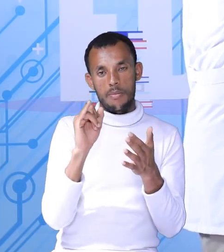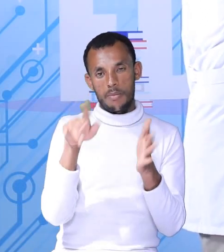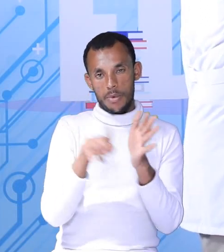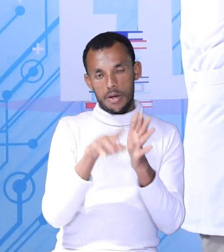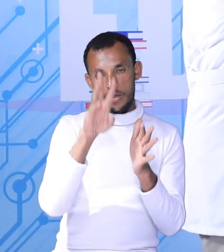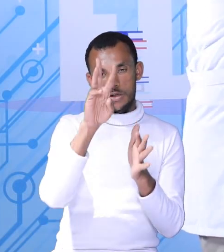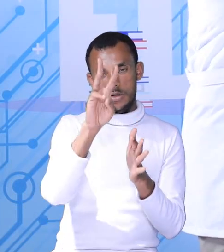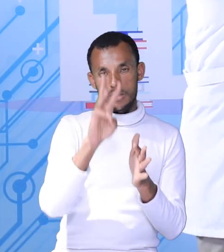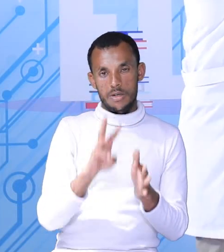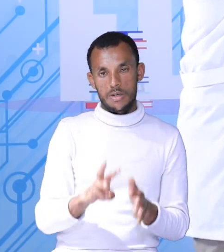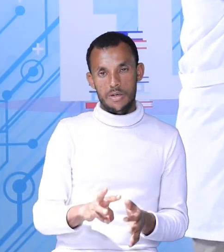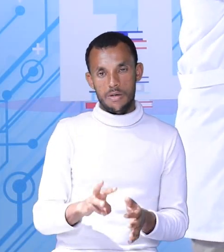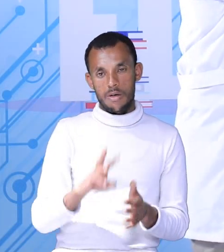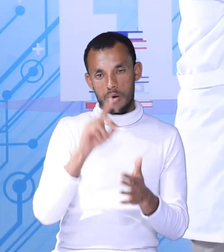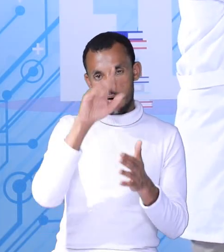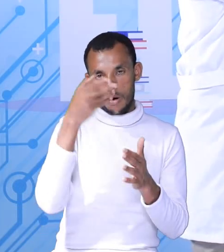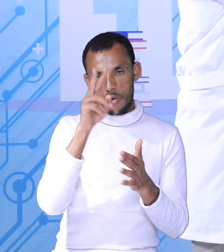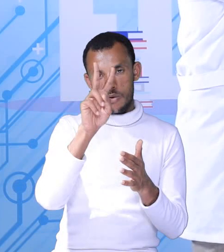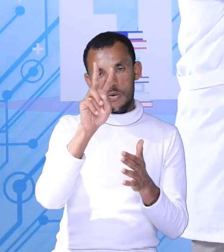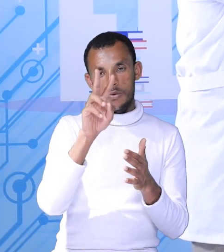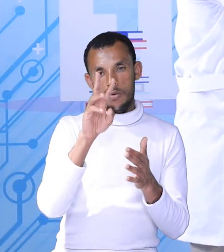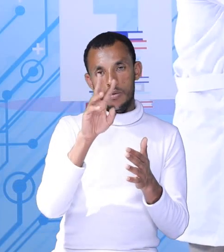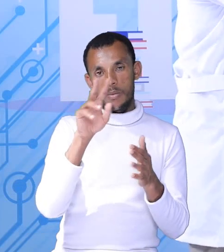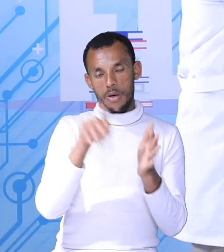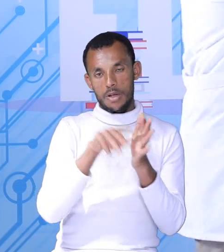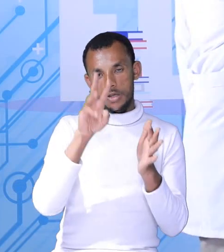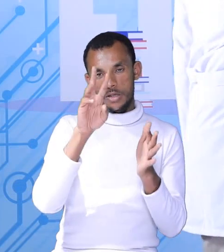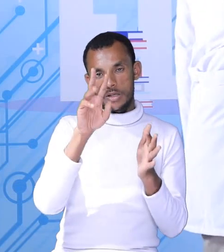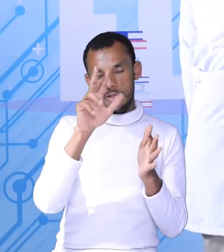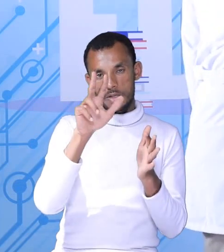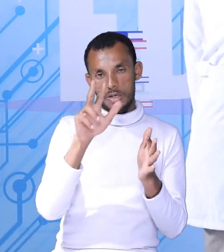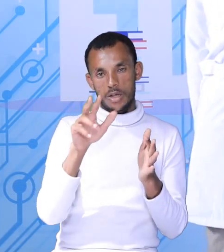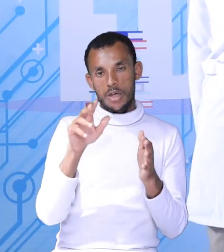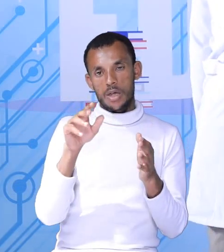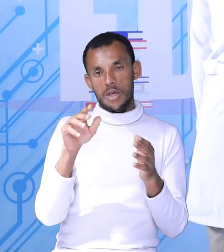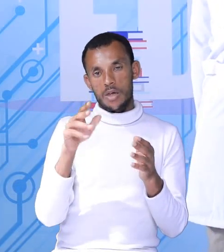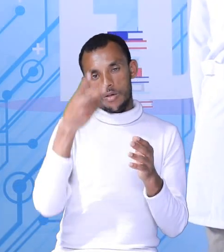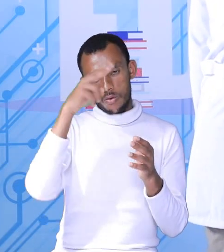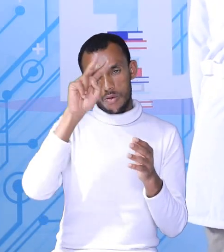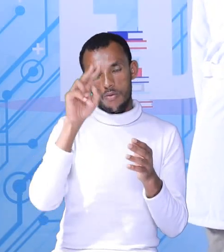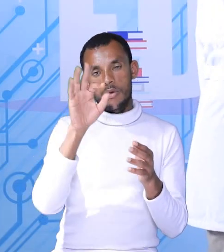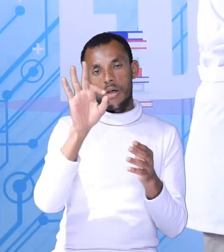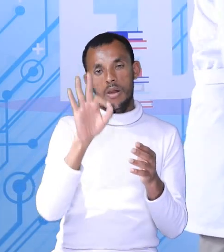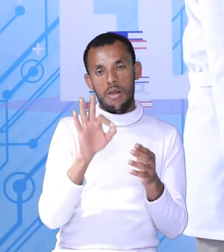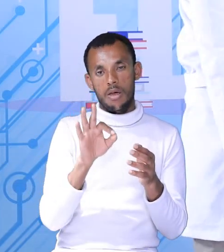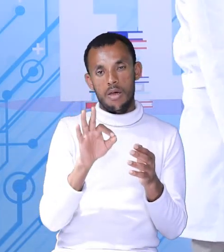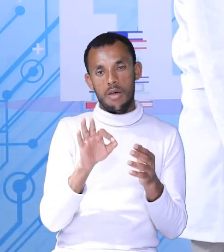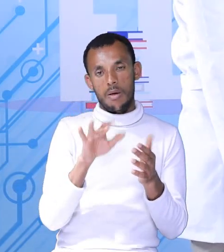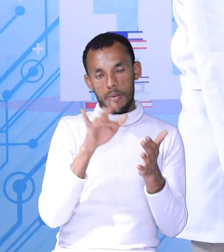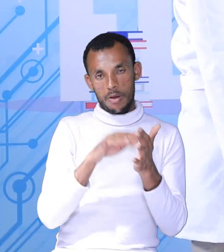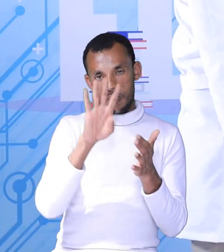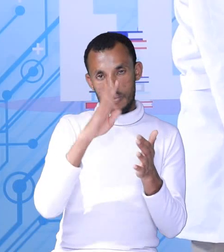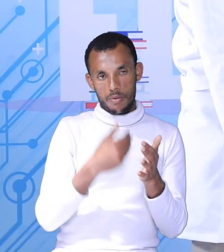minus 6. Half of minus 6 is minus 3. You square it 9. You add 9 here, and the middle term is minus 4